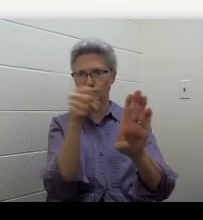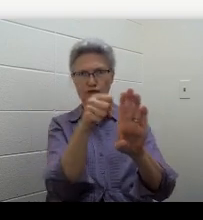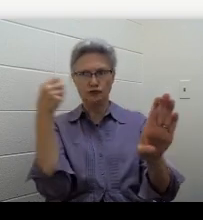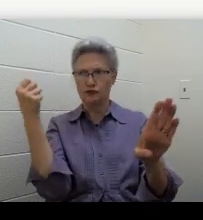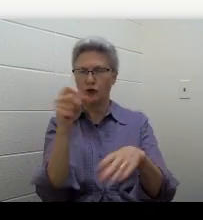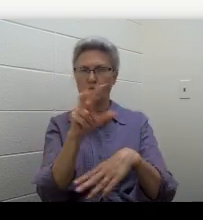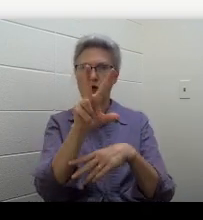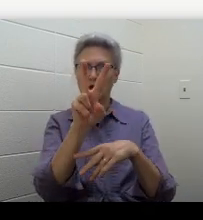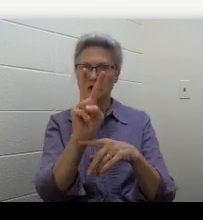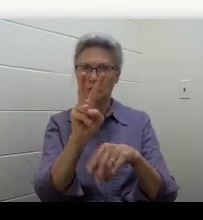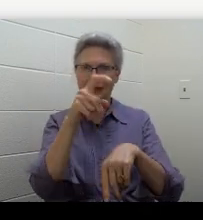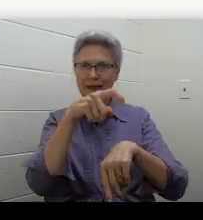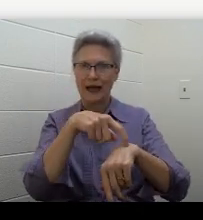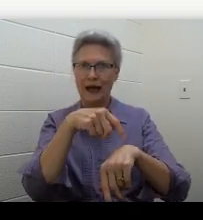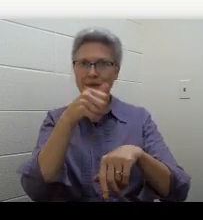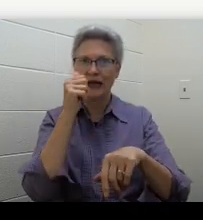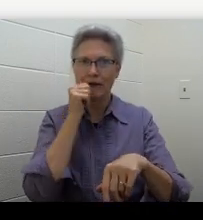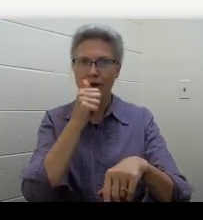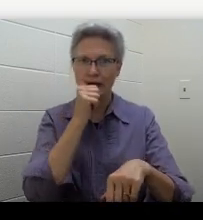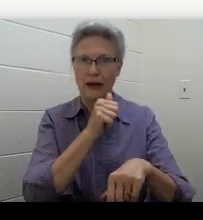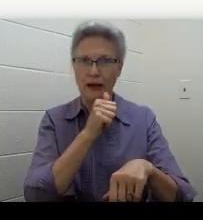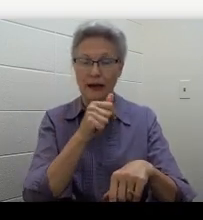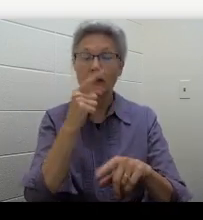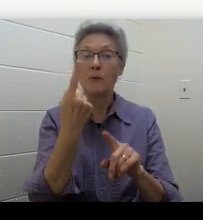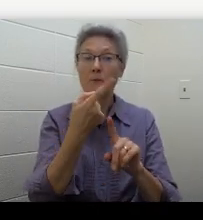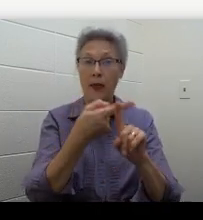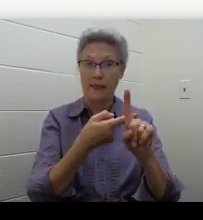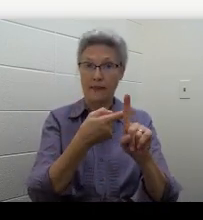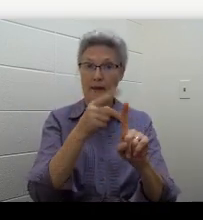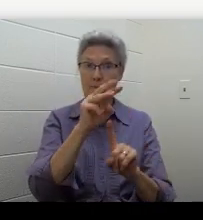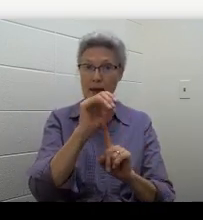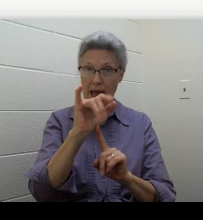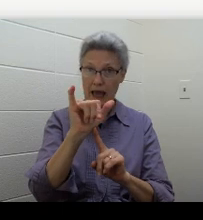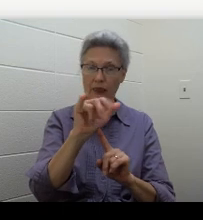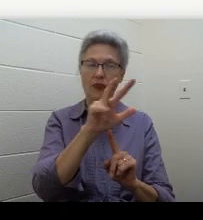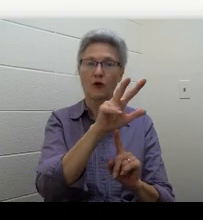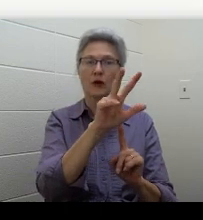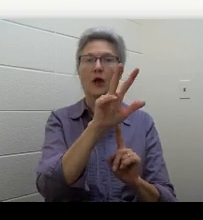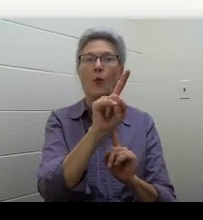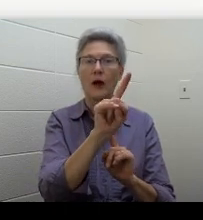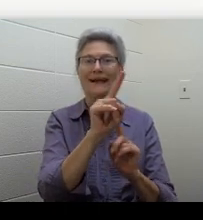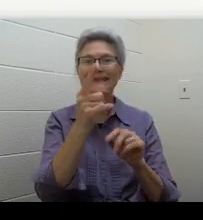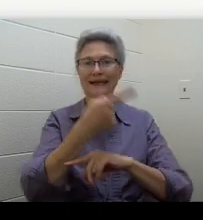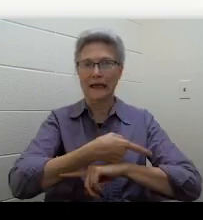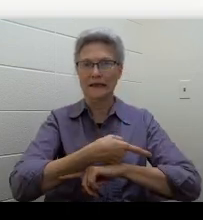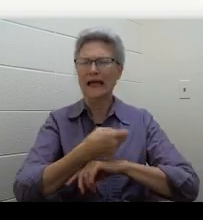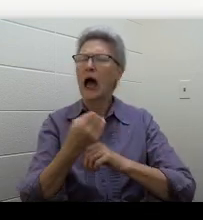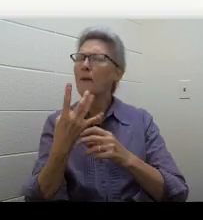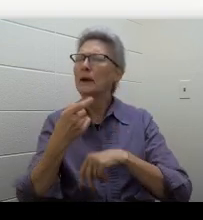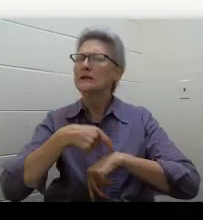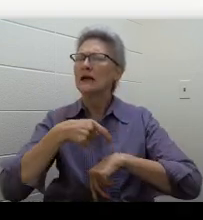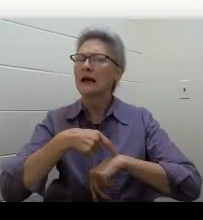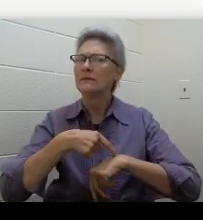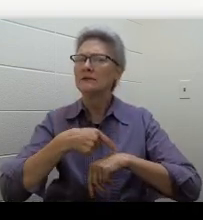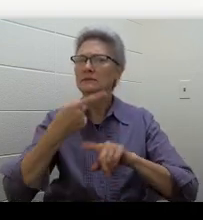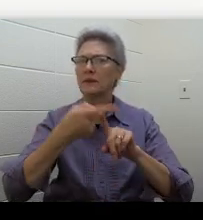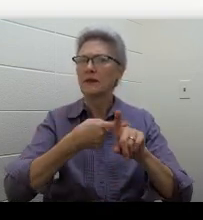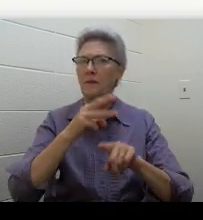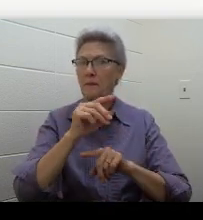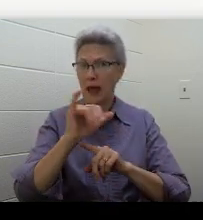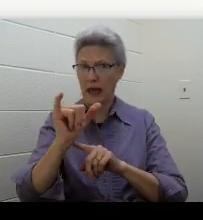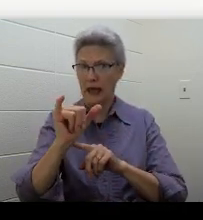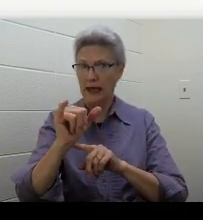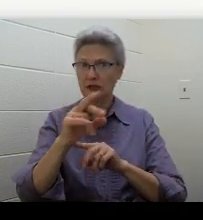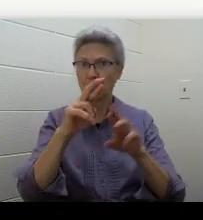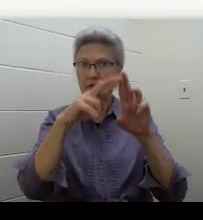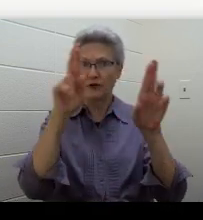day. There are 31 days in May. About how many times is the refrigerator door opened in May? I'm going to